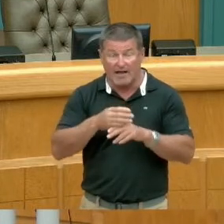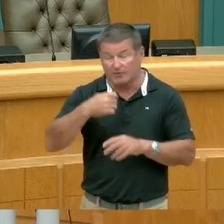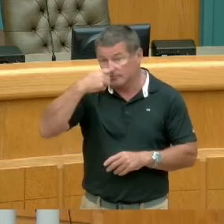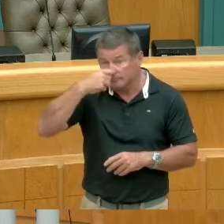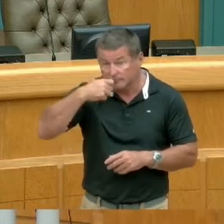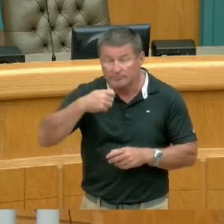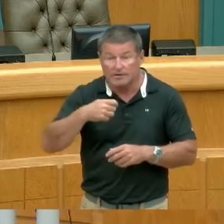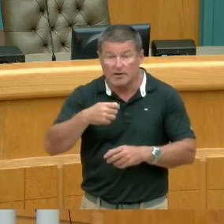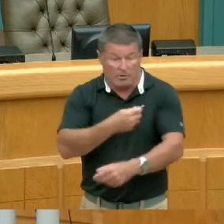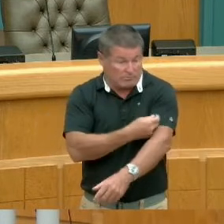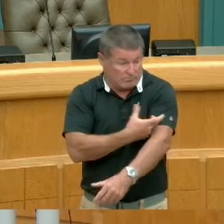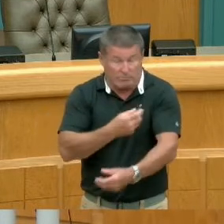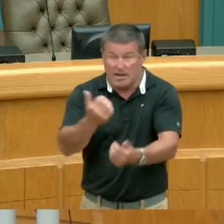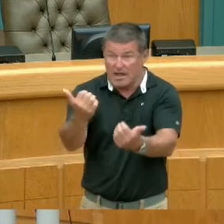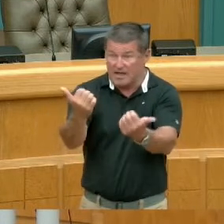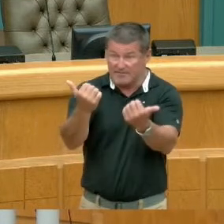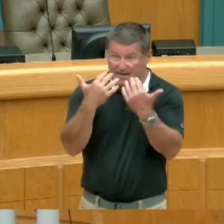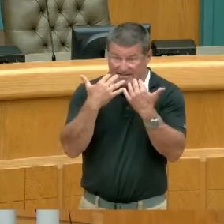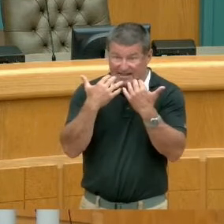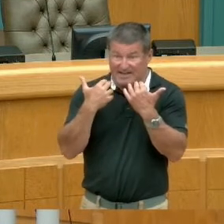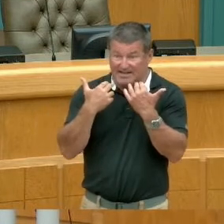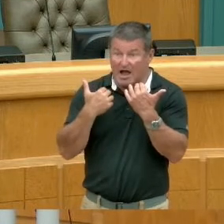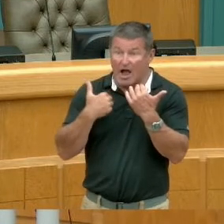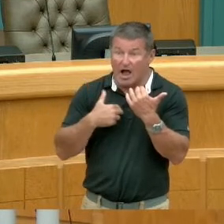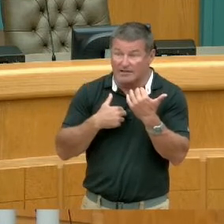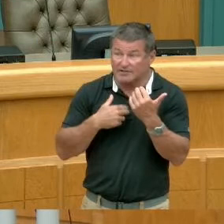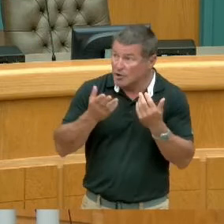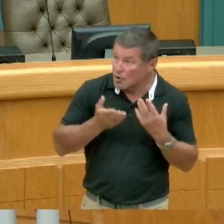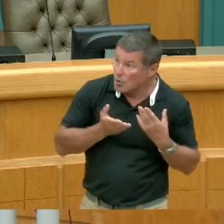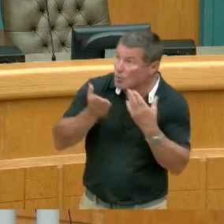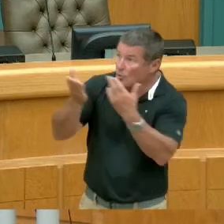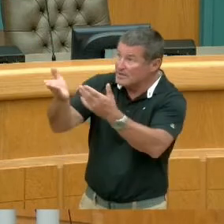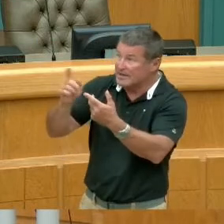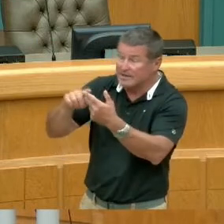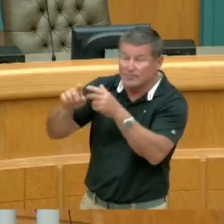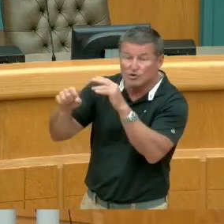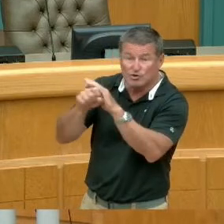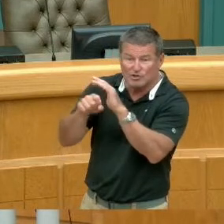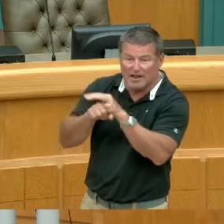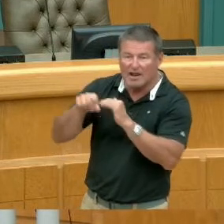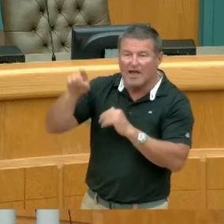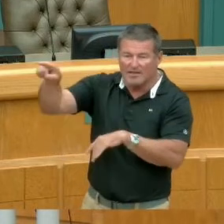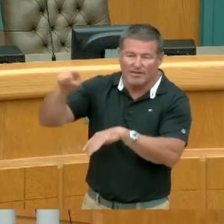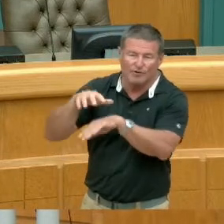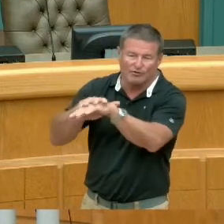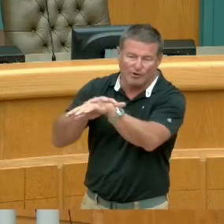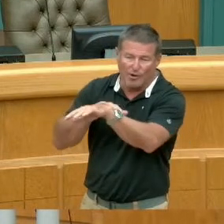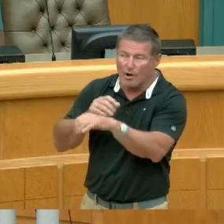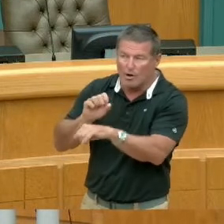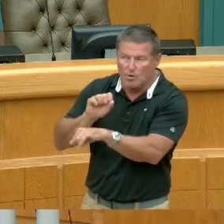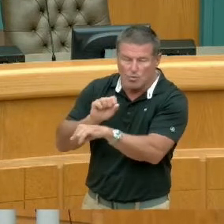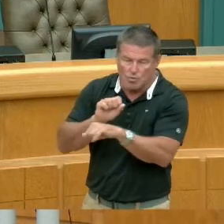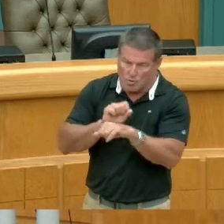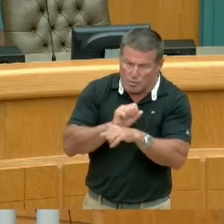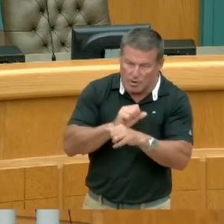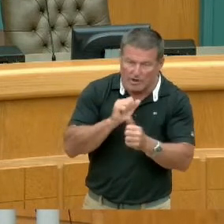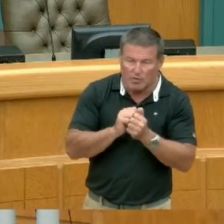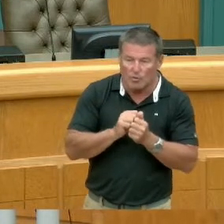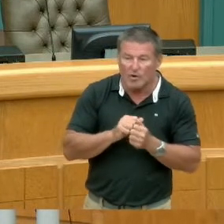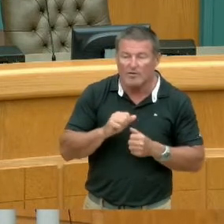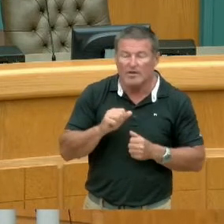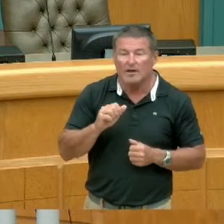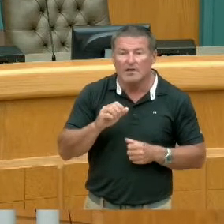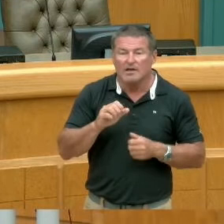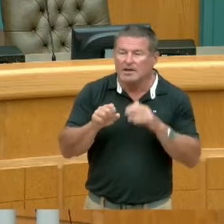same time. We are doing everything we can locally to work with our state representatives and with dishes